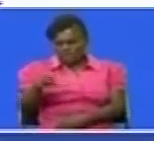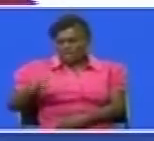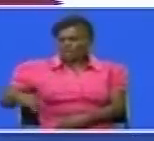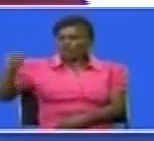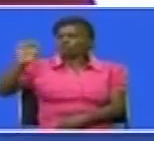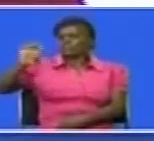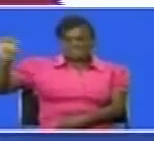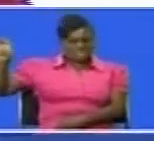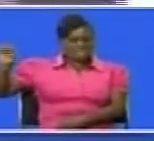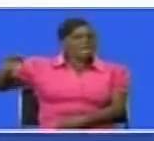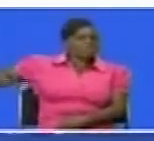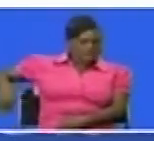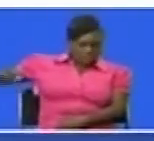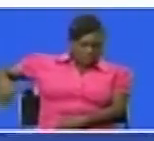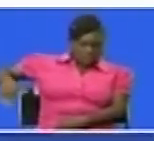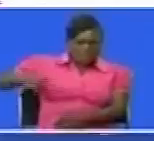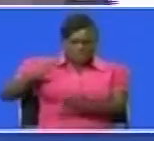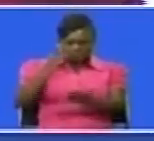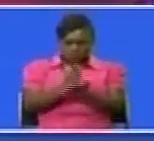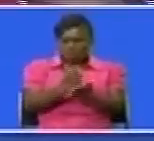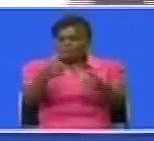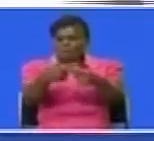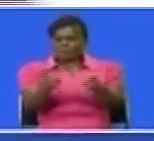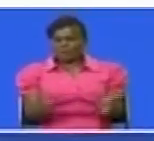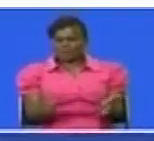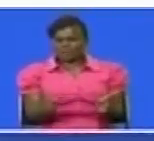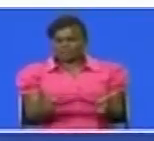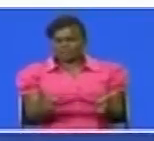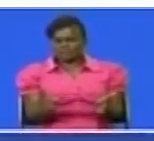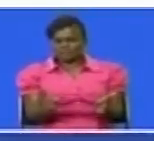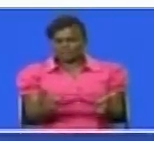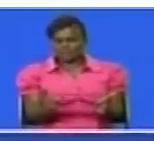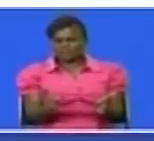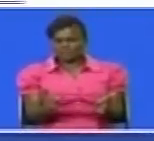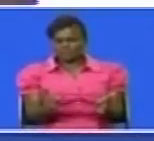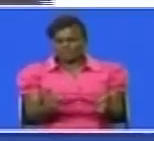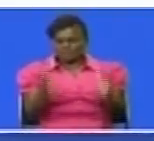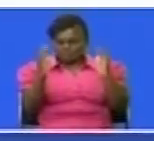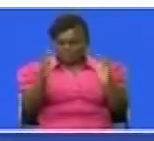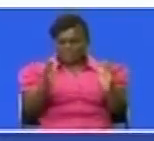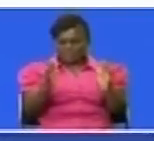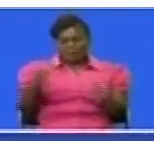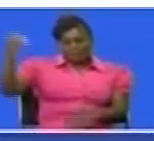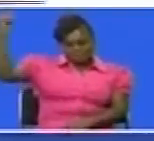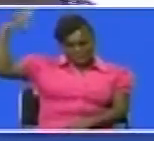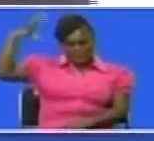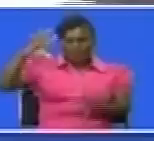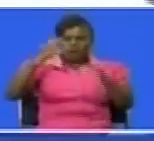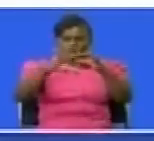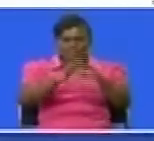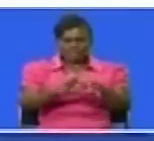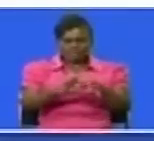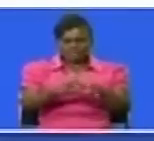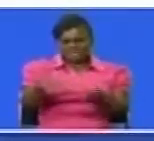behind over some time. It's very deliberate. But cures and measures have been put. so that when electricity is connected, it is not being connected